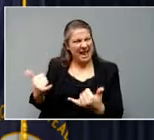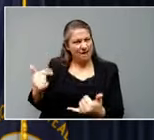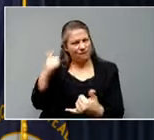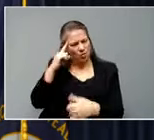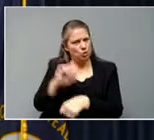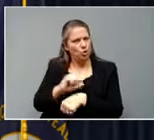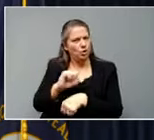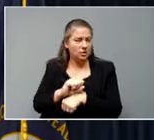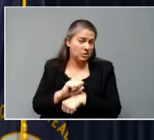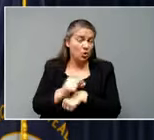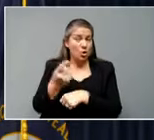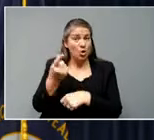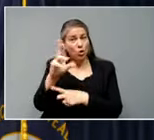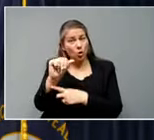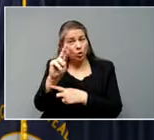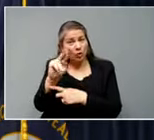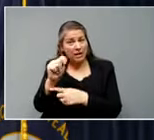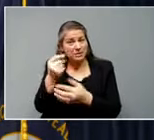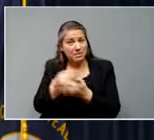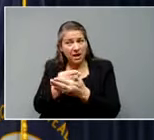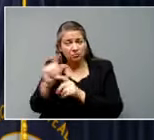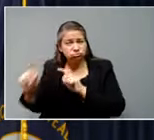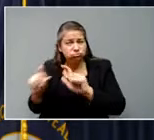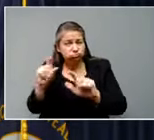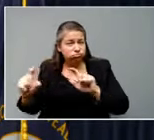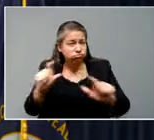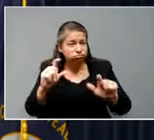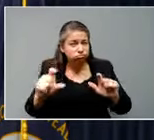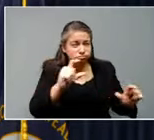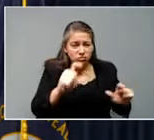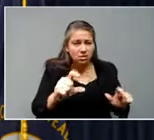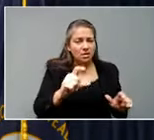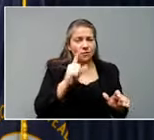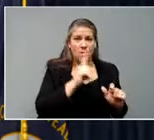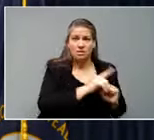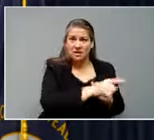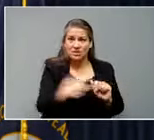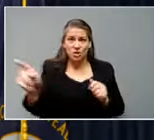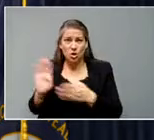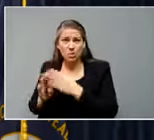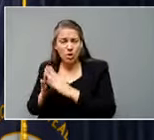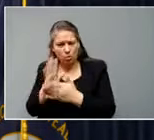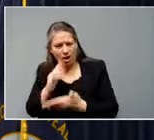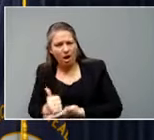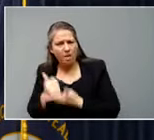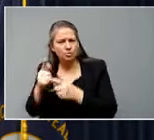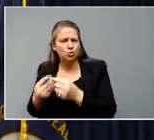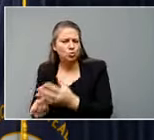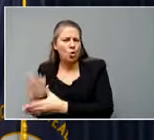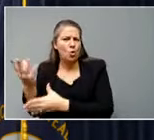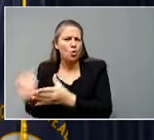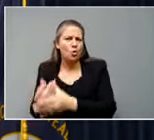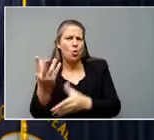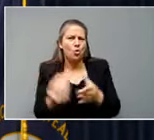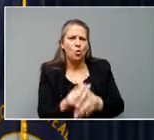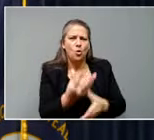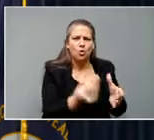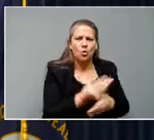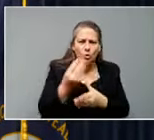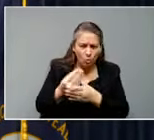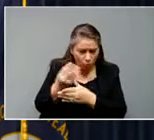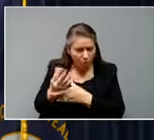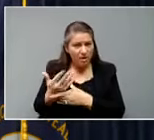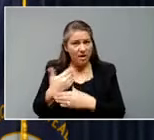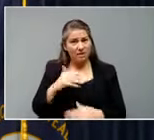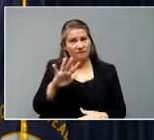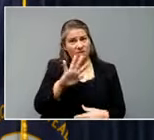help provide job growth and economic stimulus to these local communities. The grants are available for projects in 54 Appalachian counties